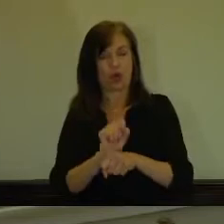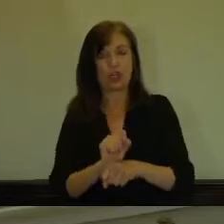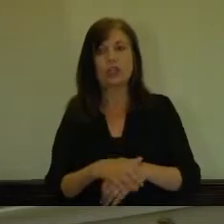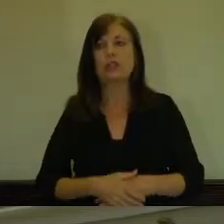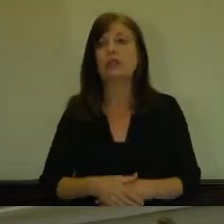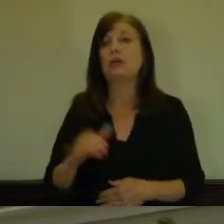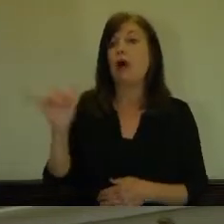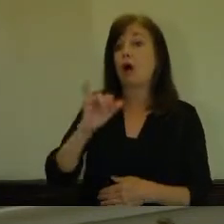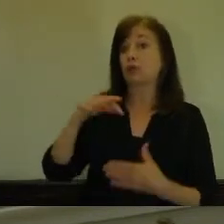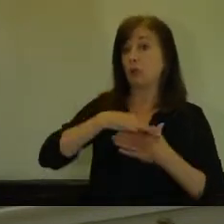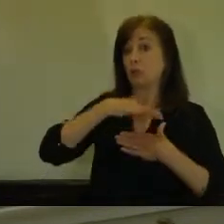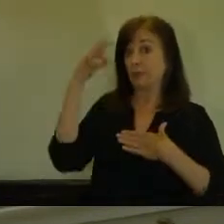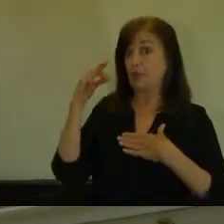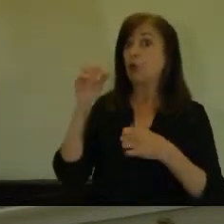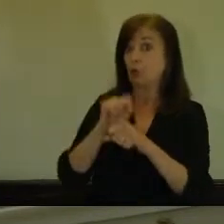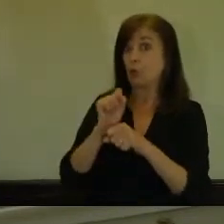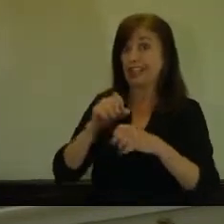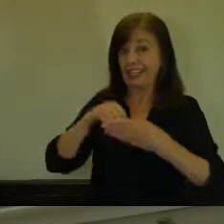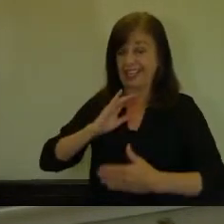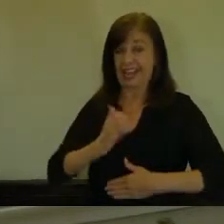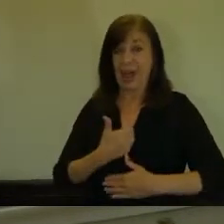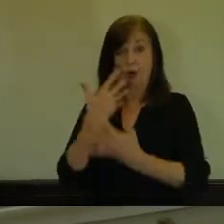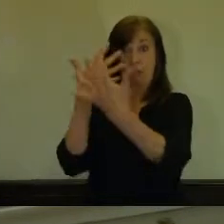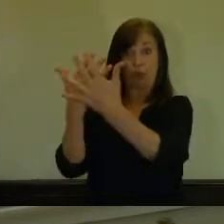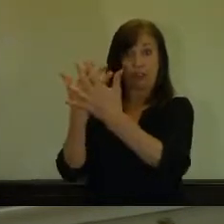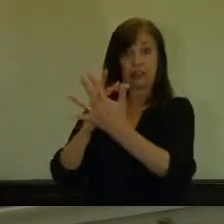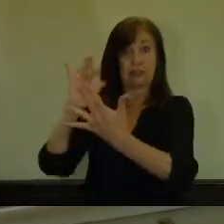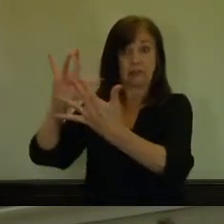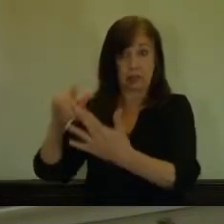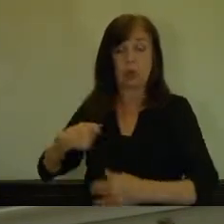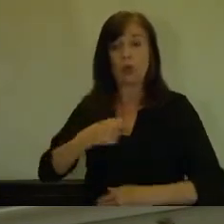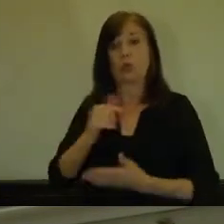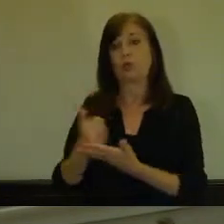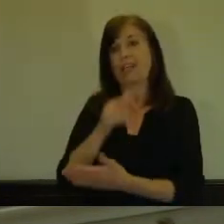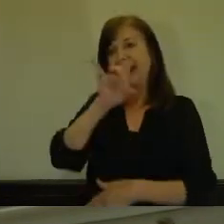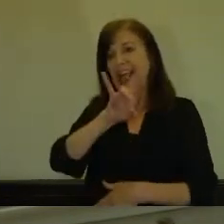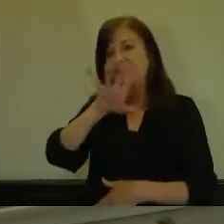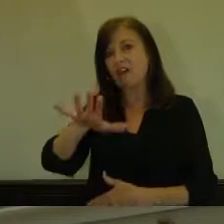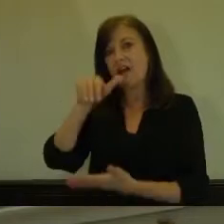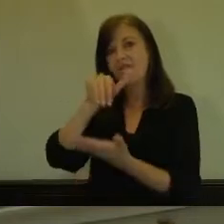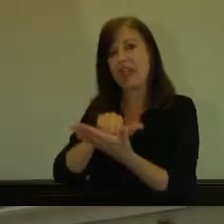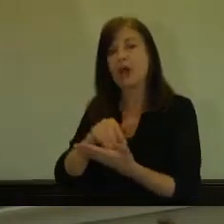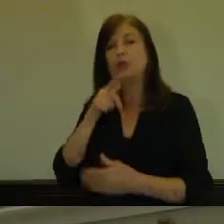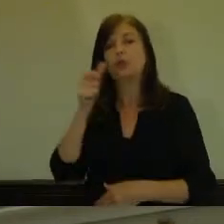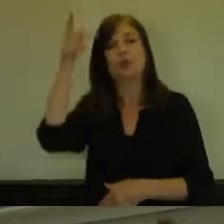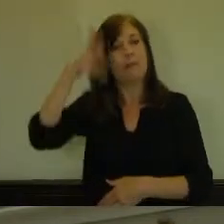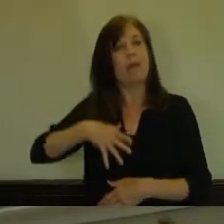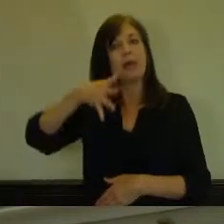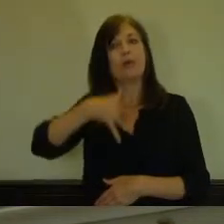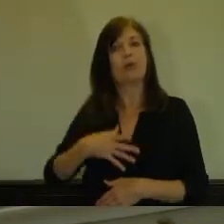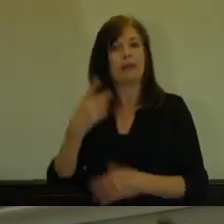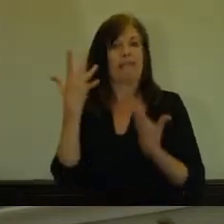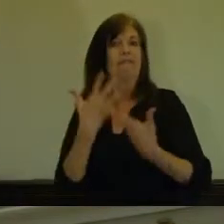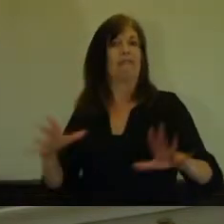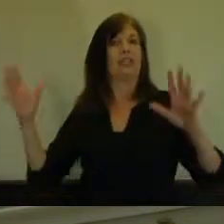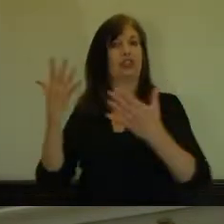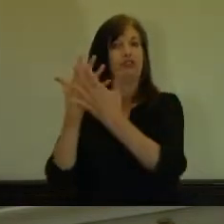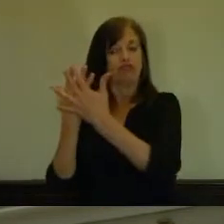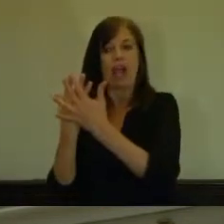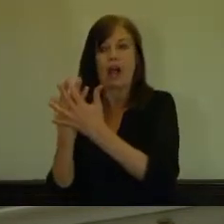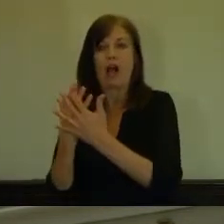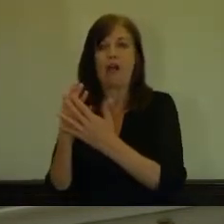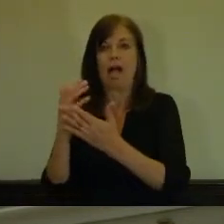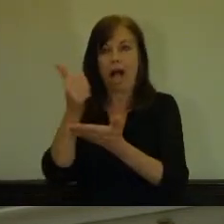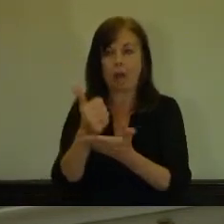at work in our prison outreach ministry, as we raised over $85,000 for men and women we serve coming out of jail and prison.